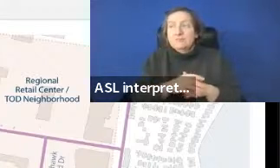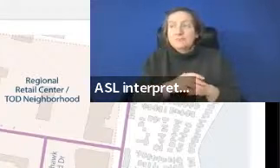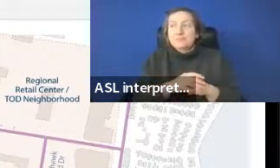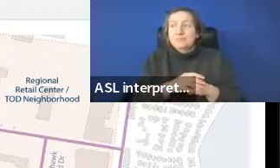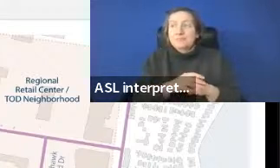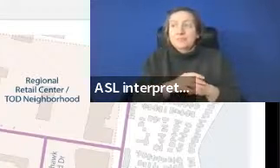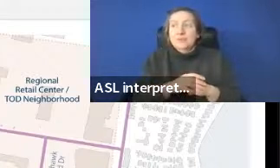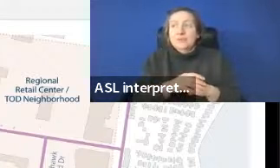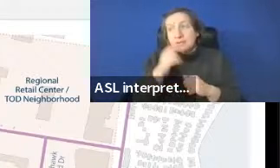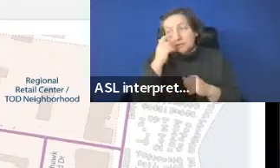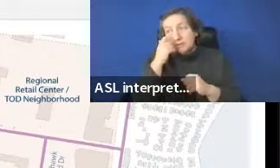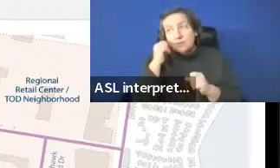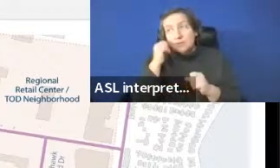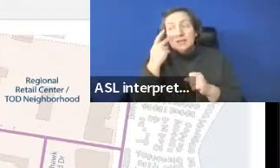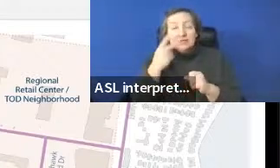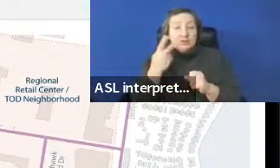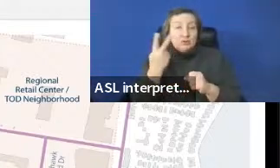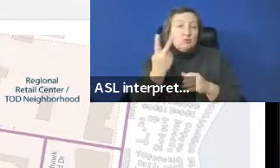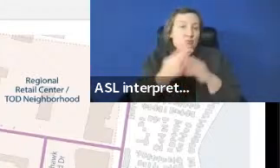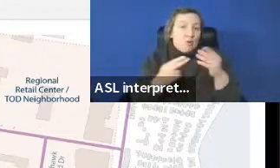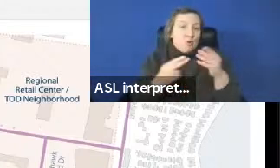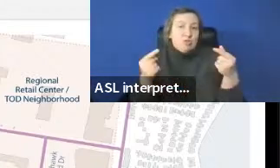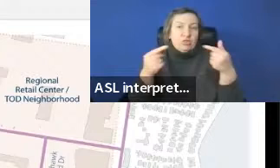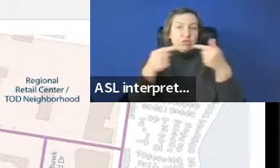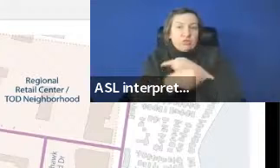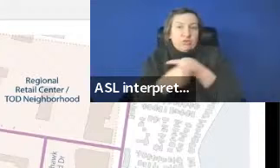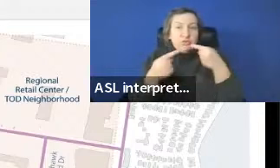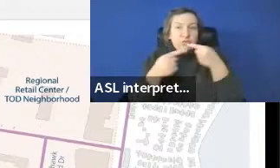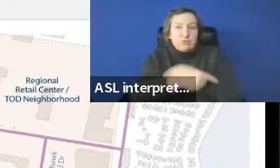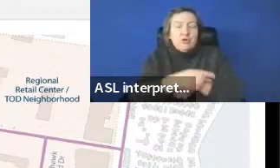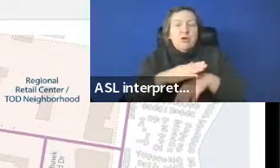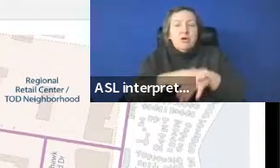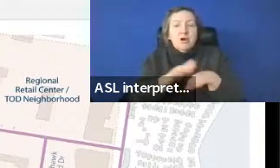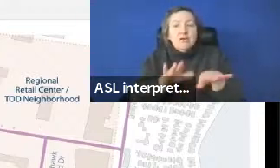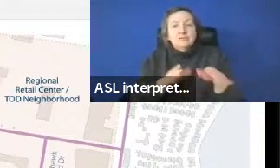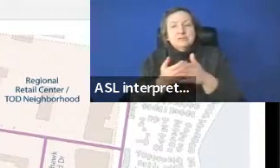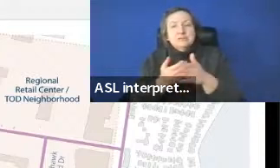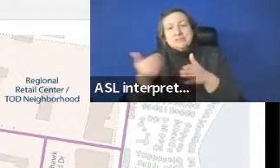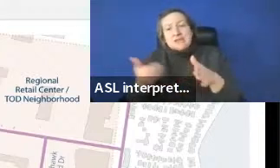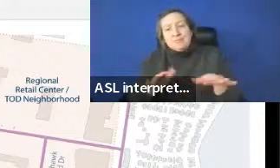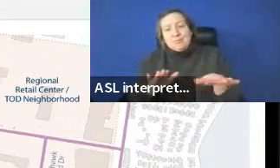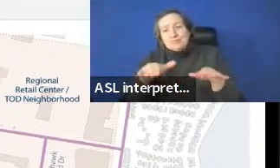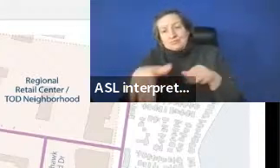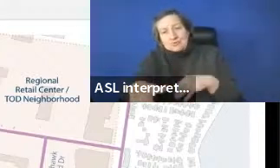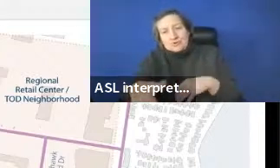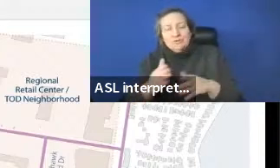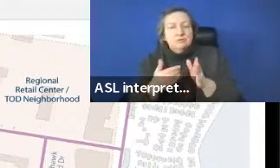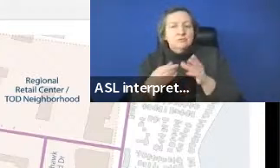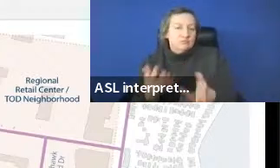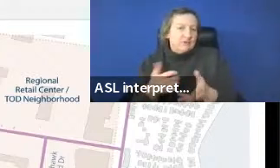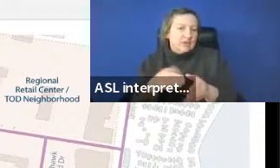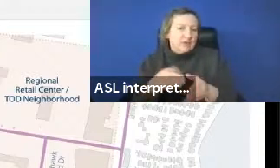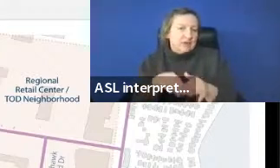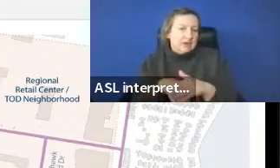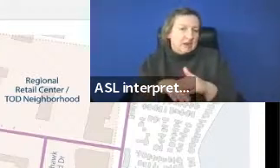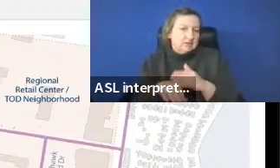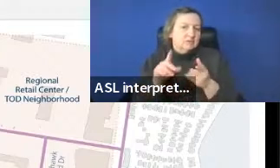the bi-directional arrow there is on top of that arterial bridge that would provide access to Hayden